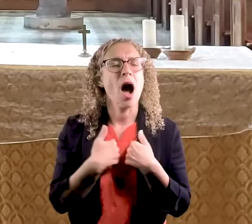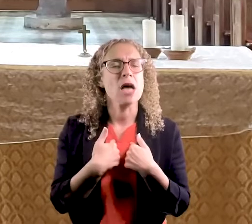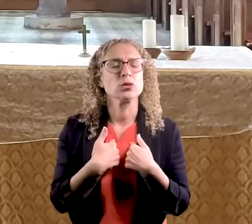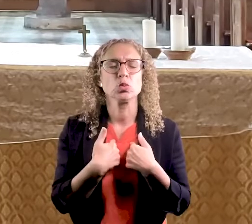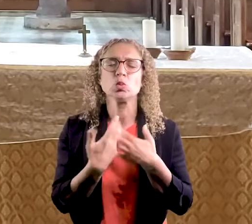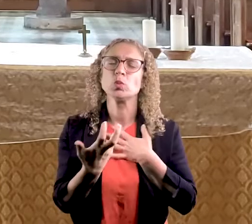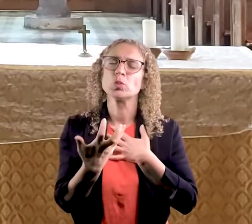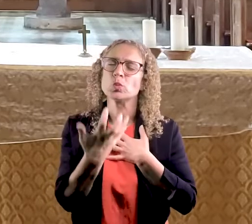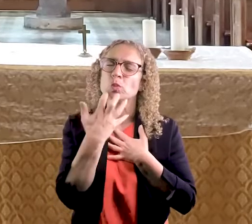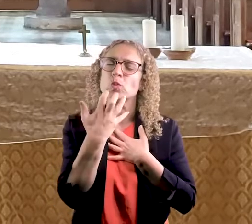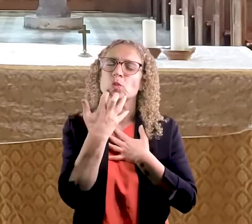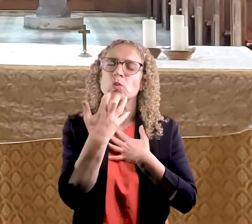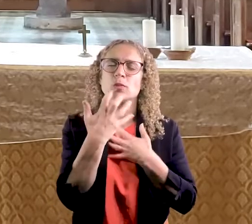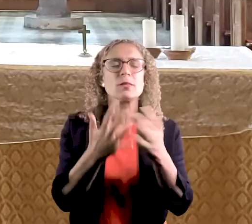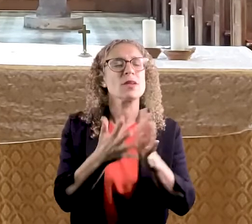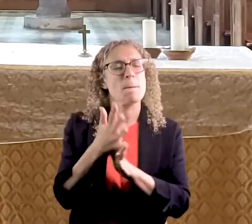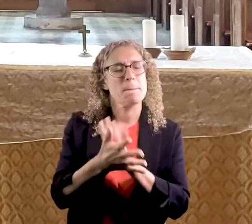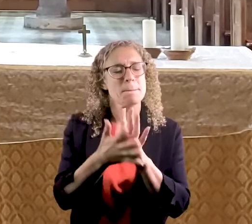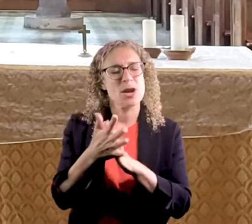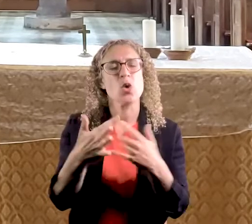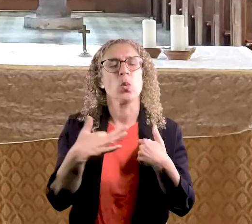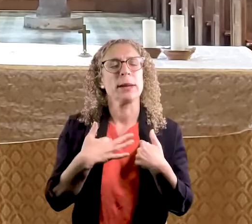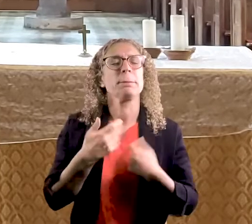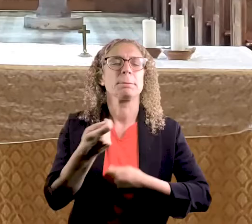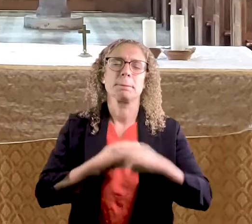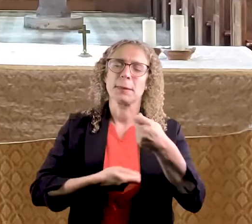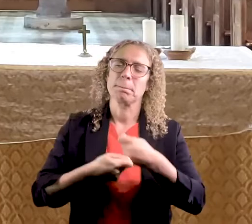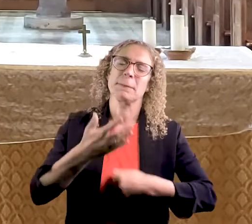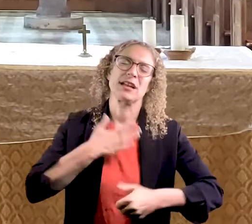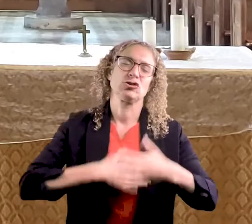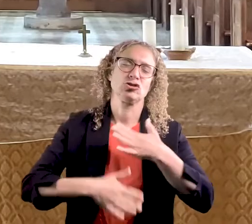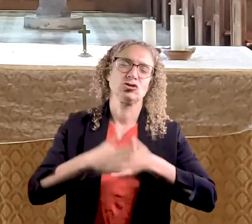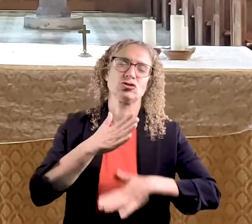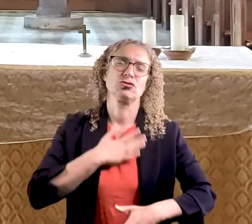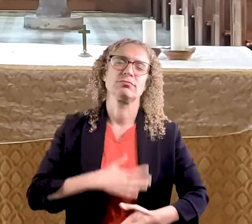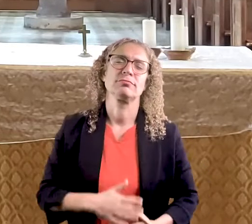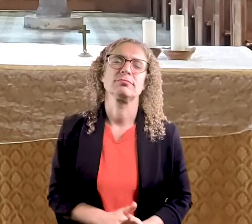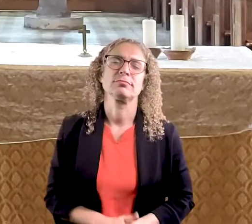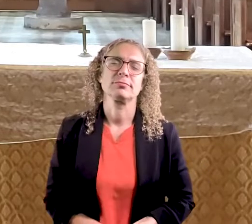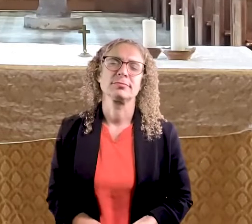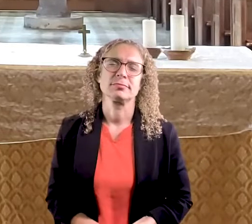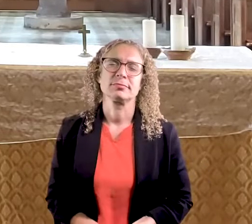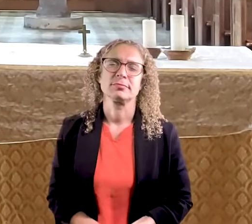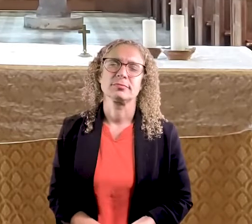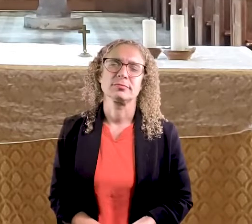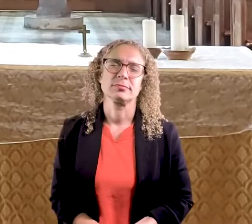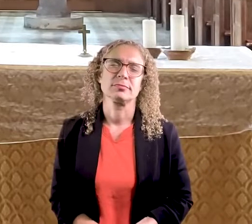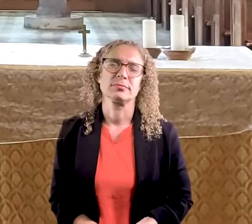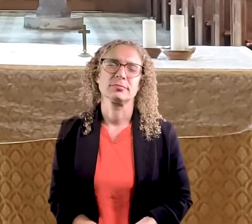Help us to forbear, so we will have patience.